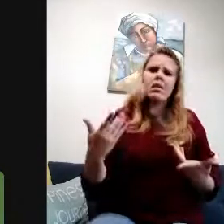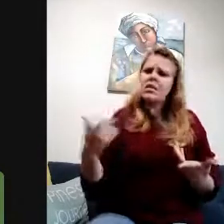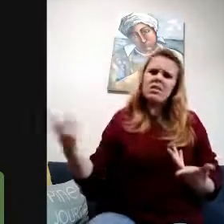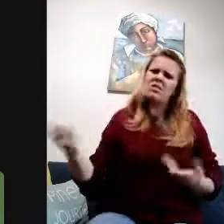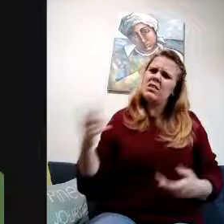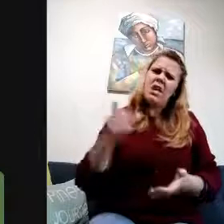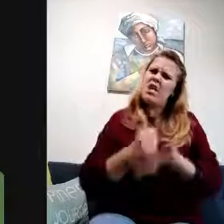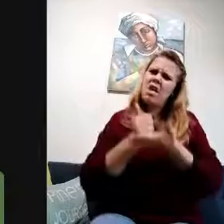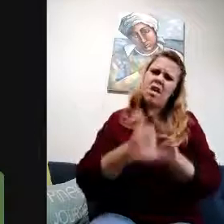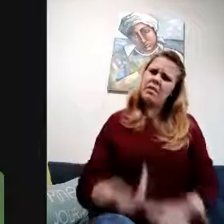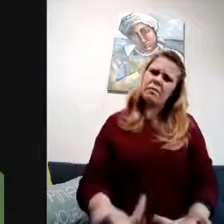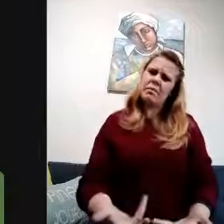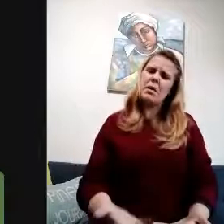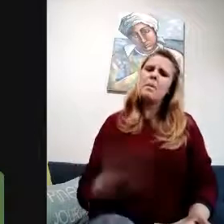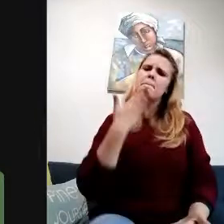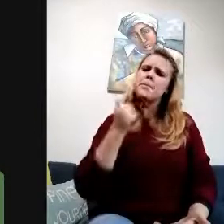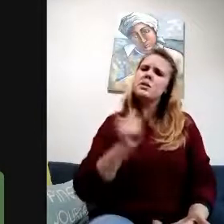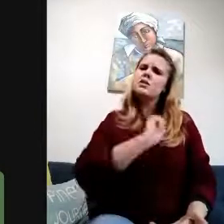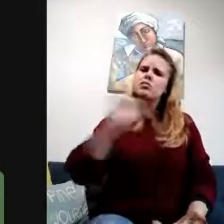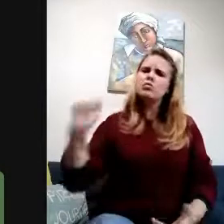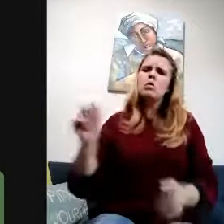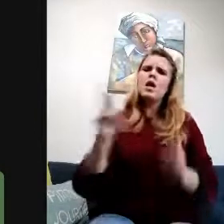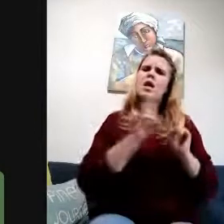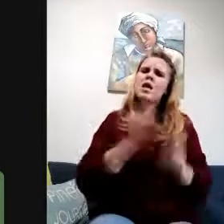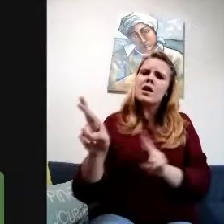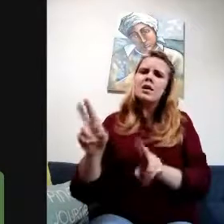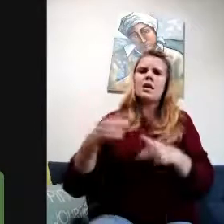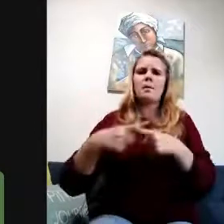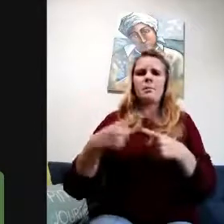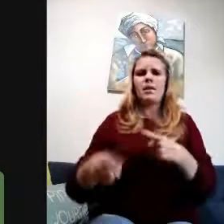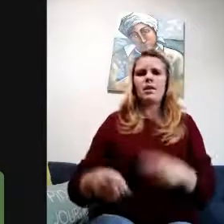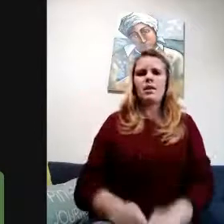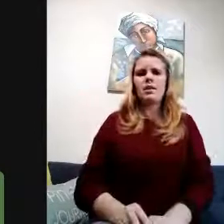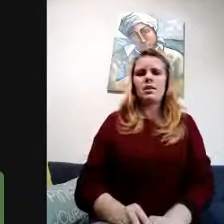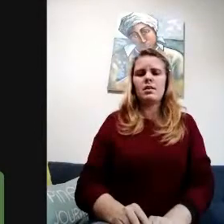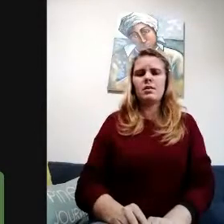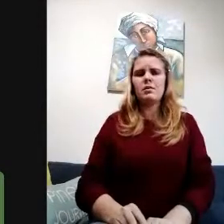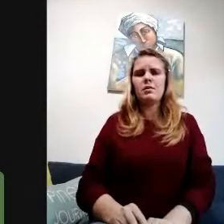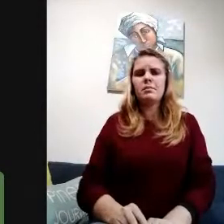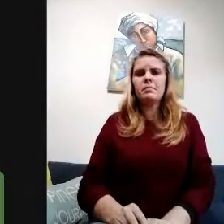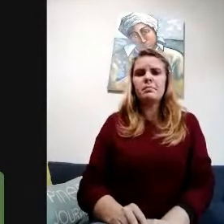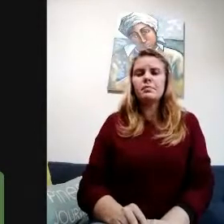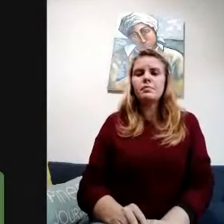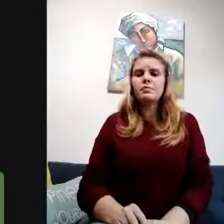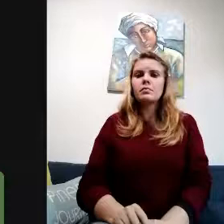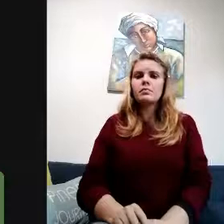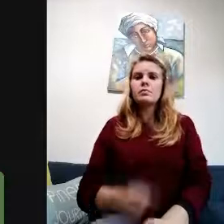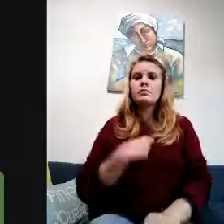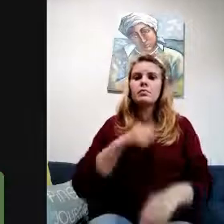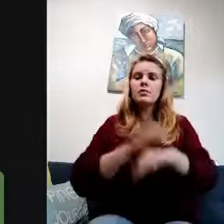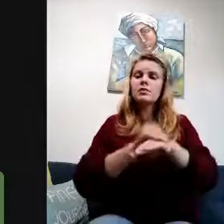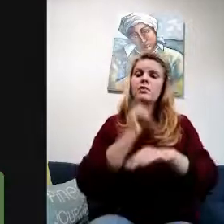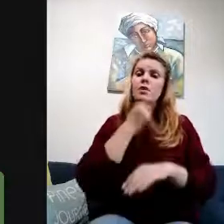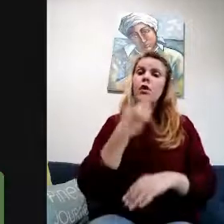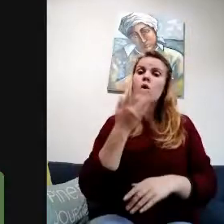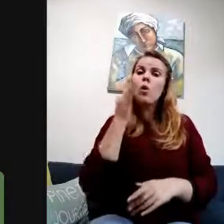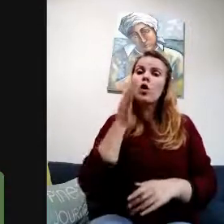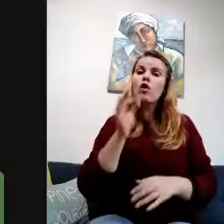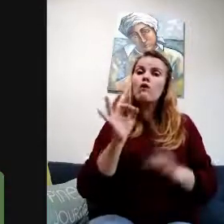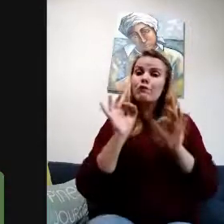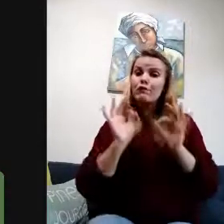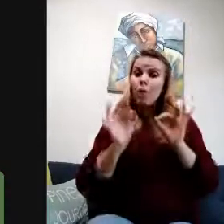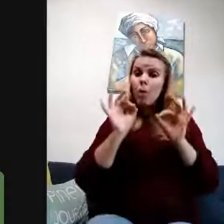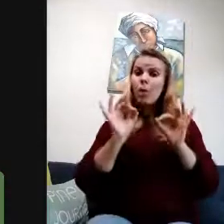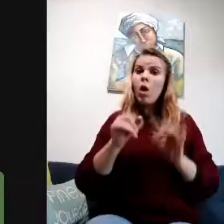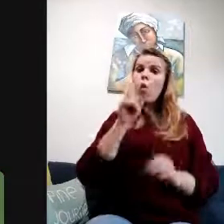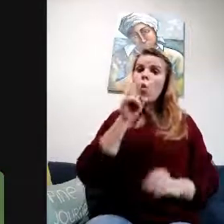be always ready to play, and my friend always says that in a 4-ball there must always be one guy playing golf. If we're